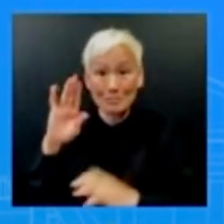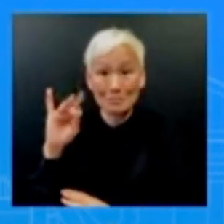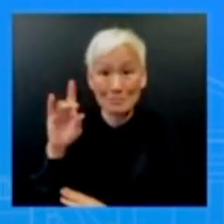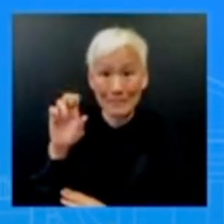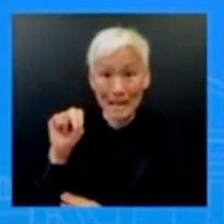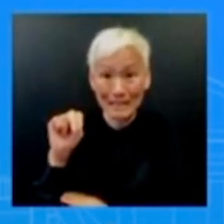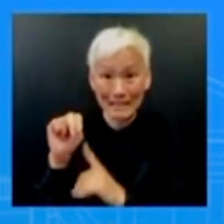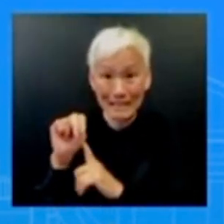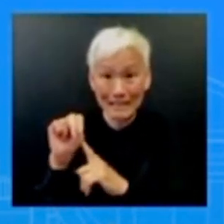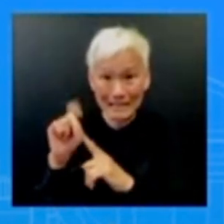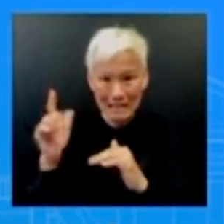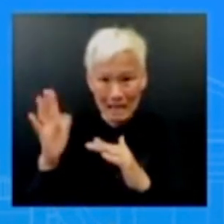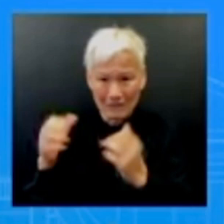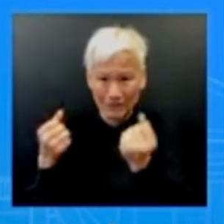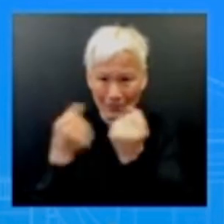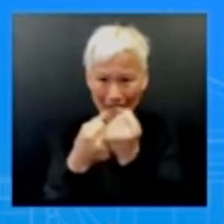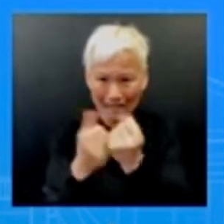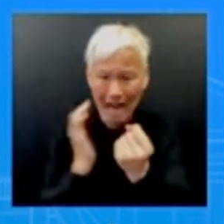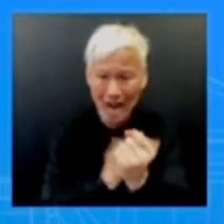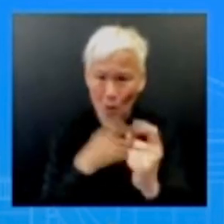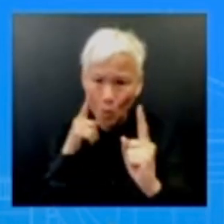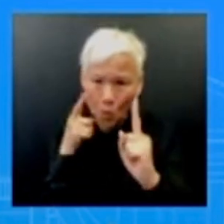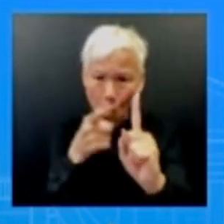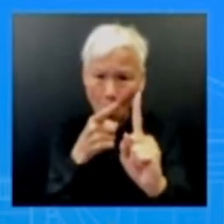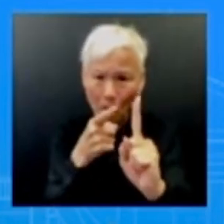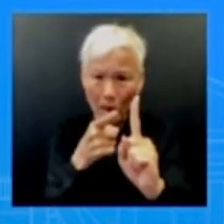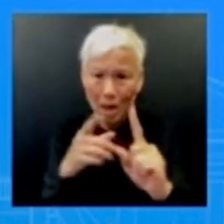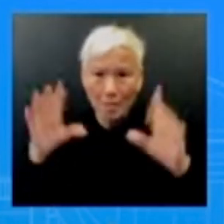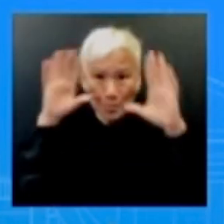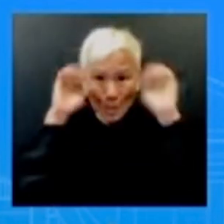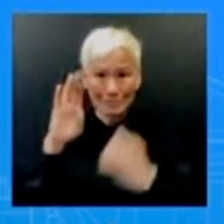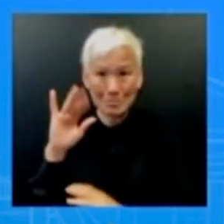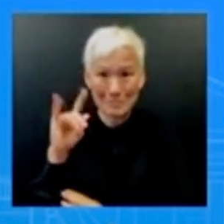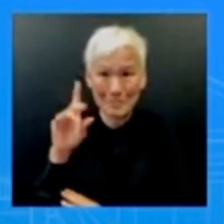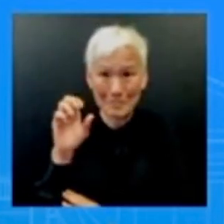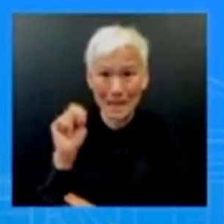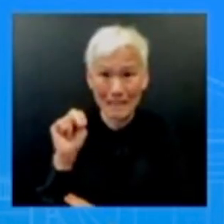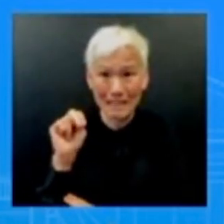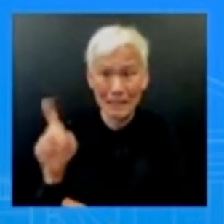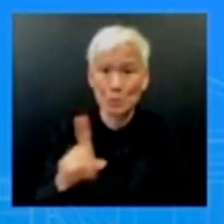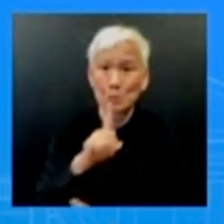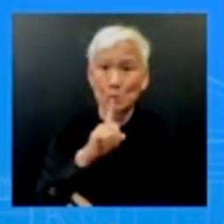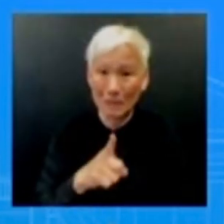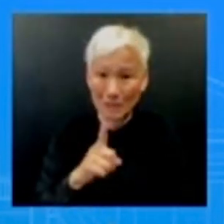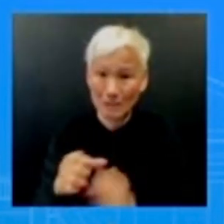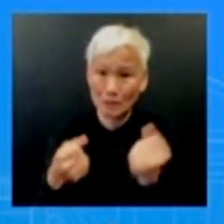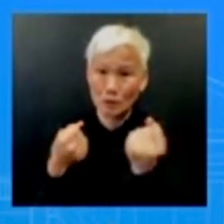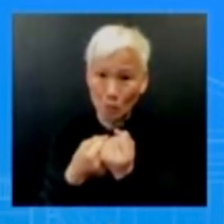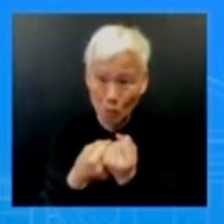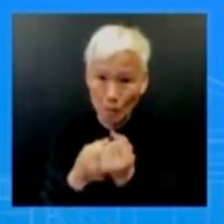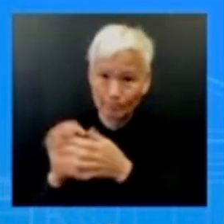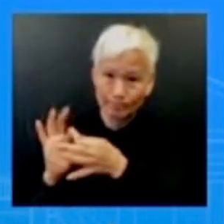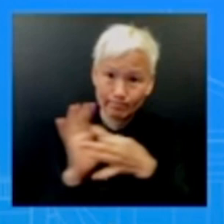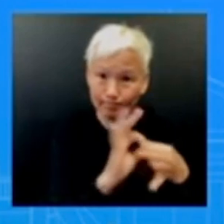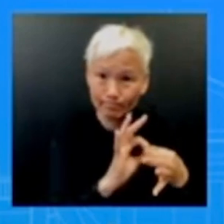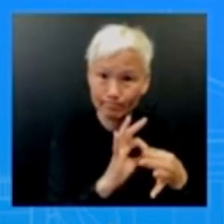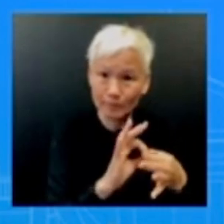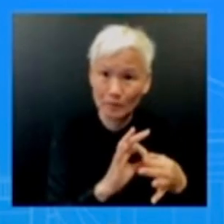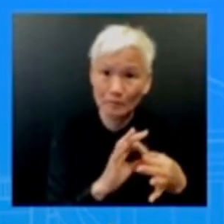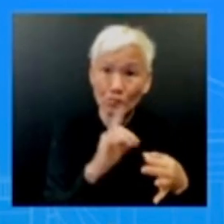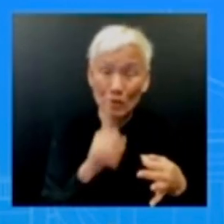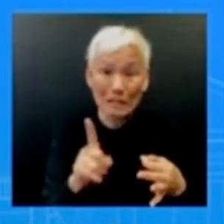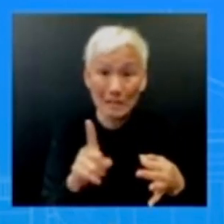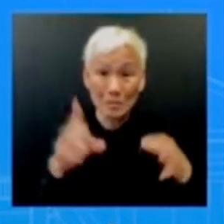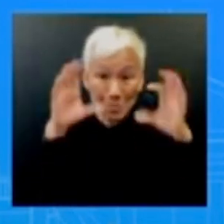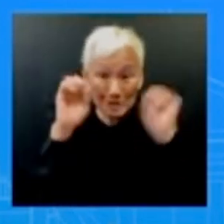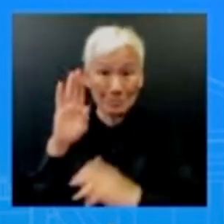Biden revitalizing these alliances and partnerships. It's about President Biden and what he's doing to preserve our national security interests around the world.